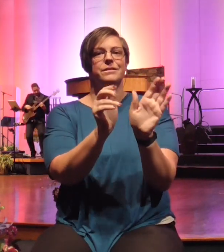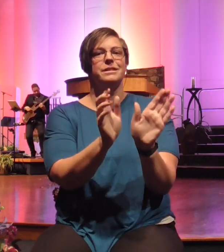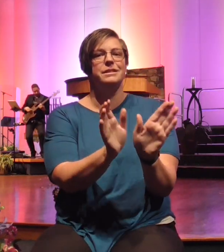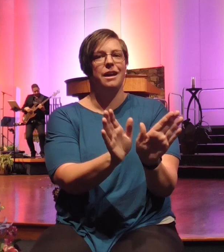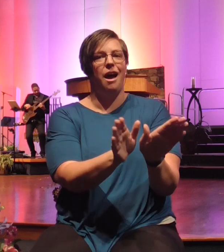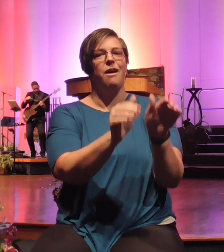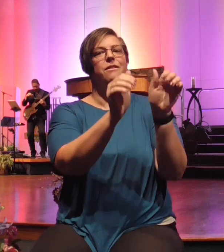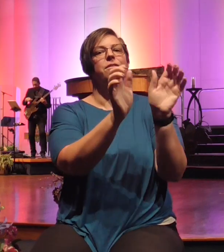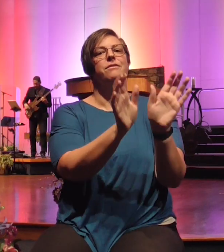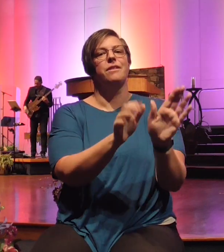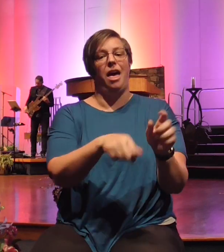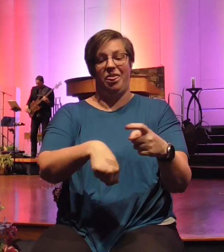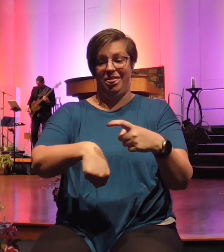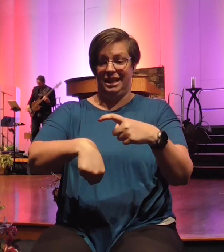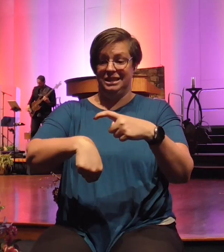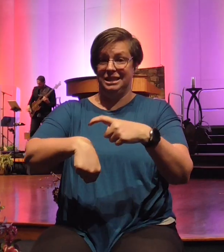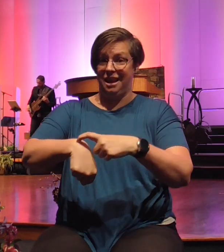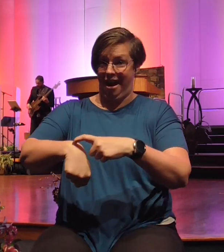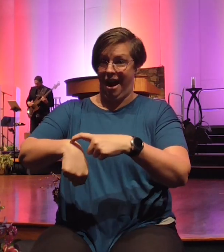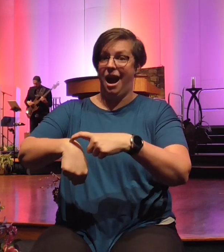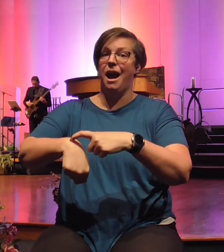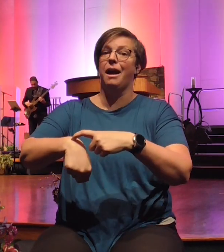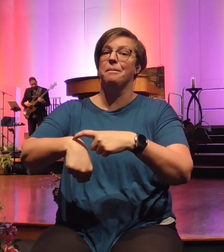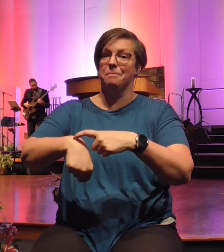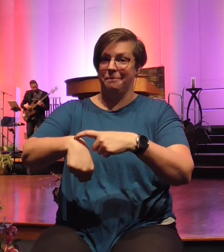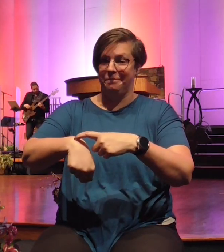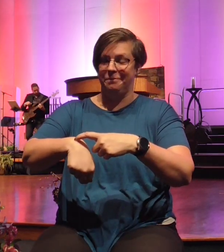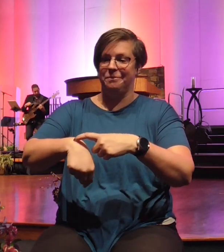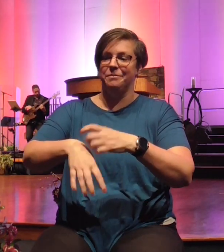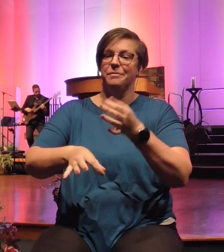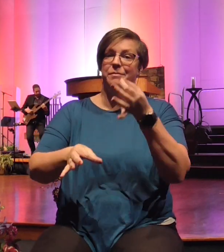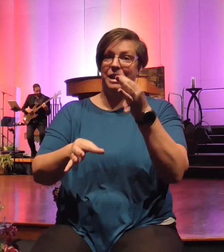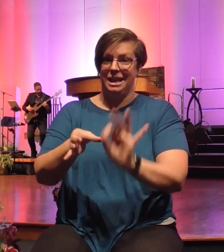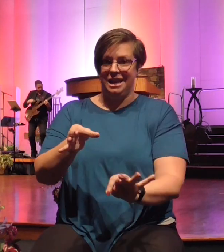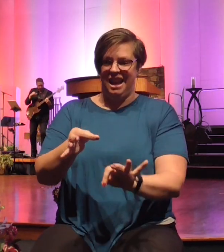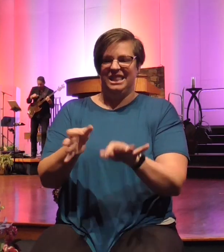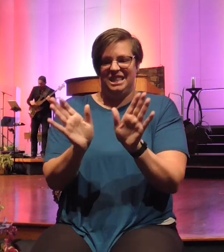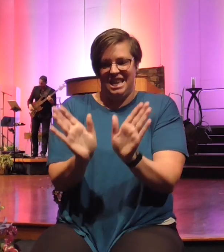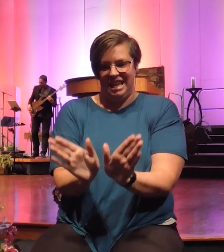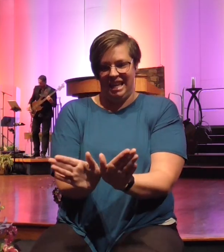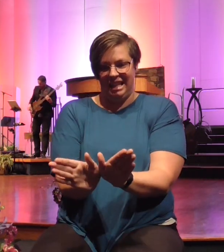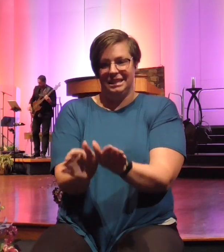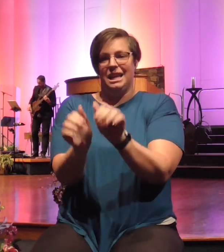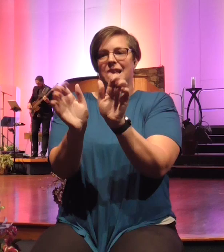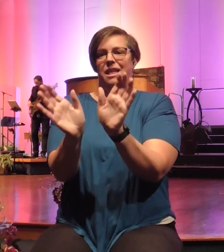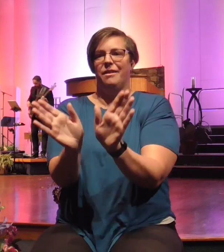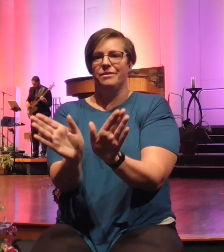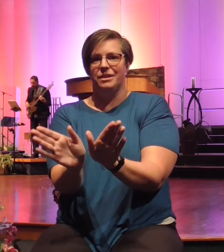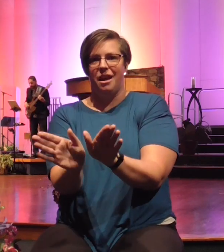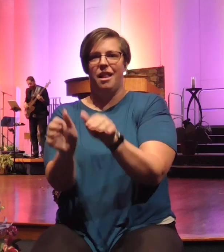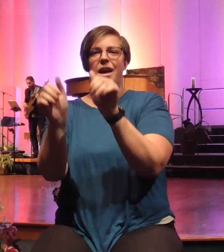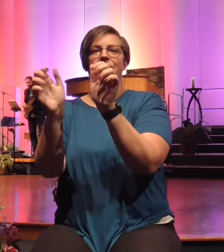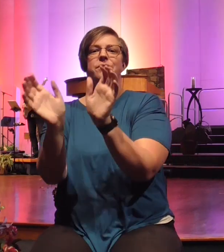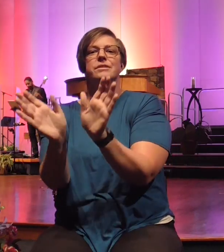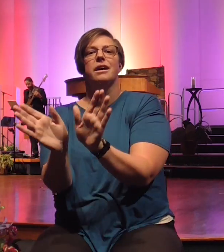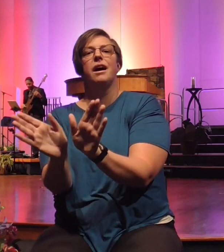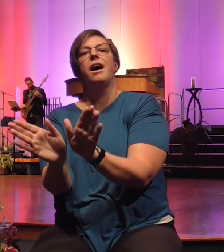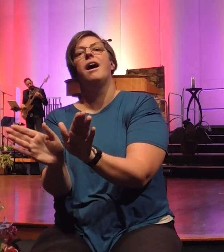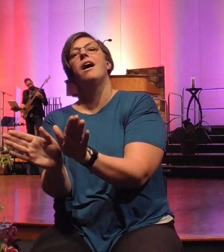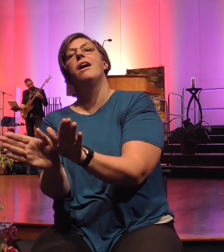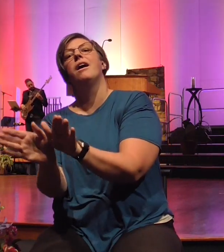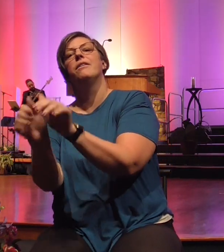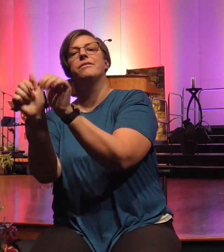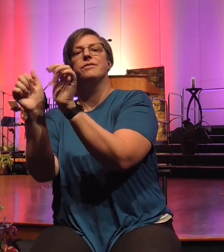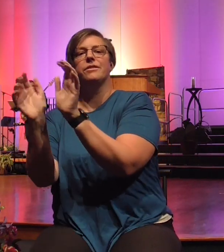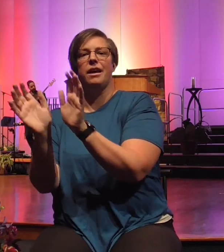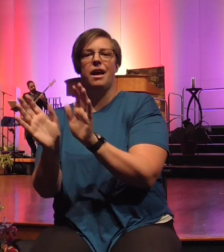And this time I will lift off, lift off, lift off